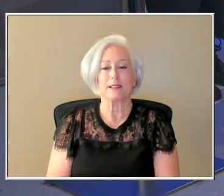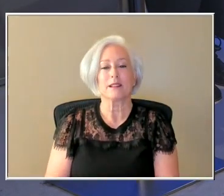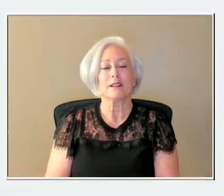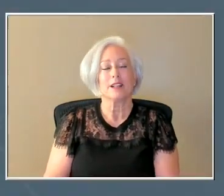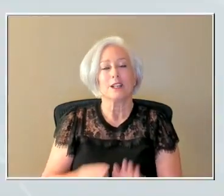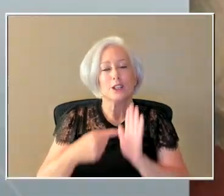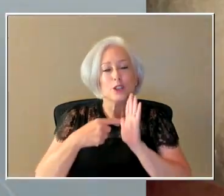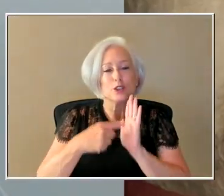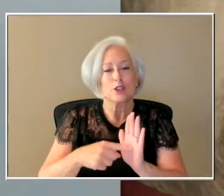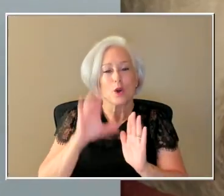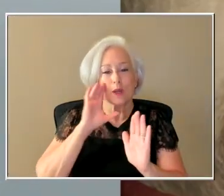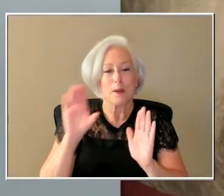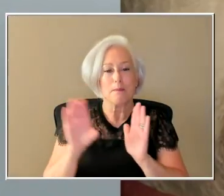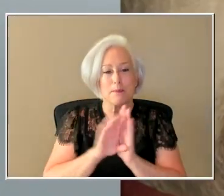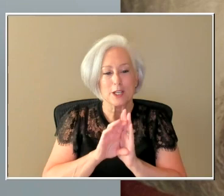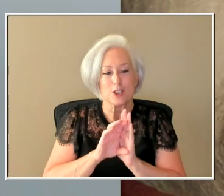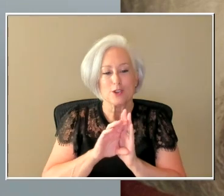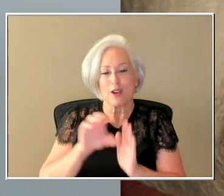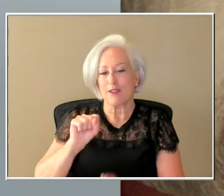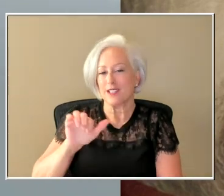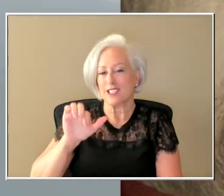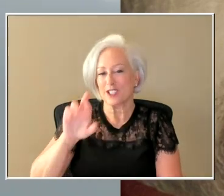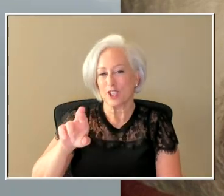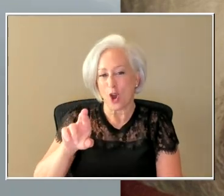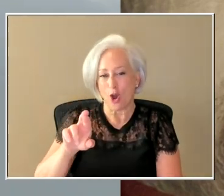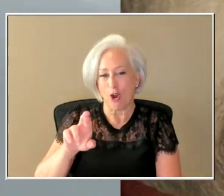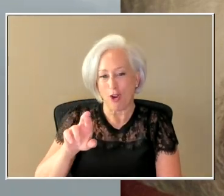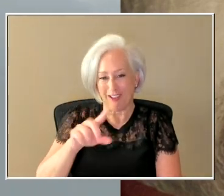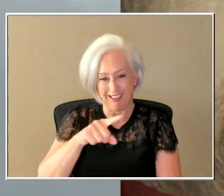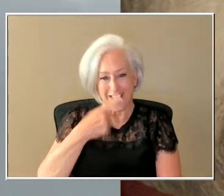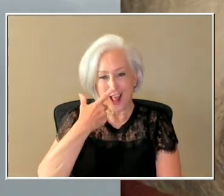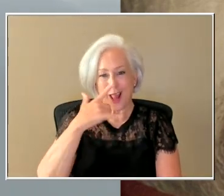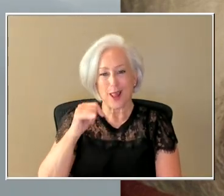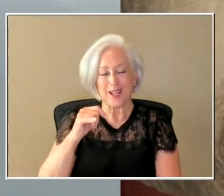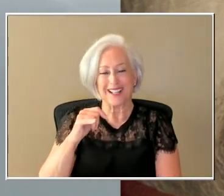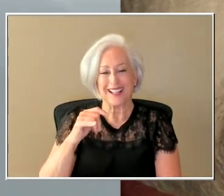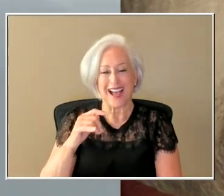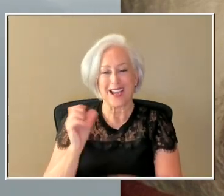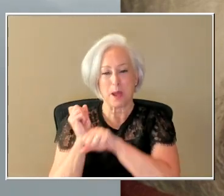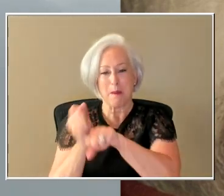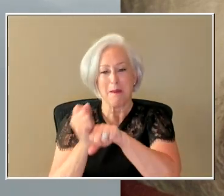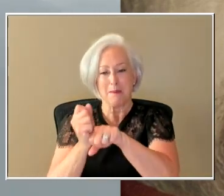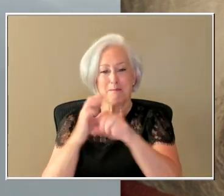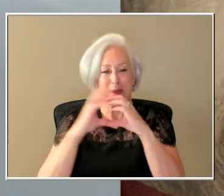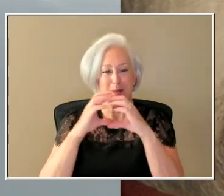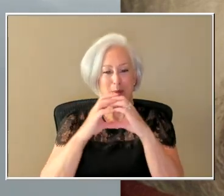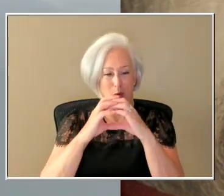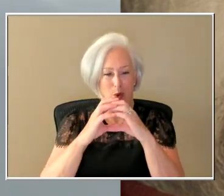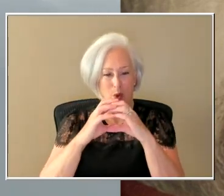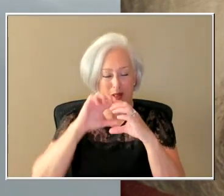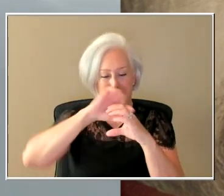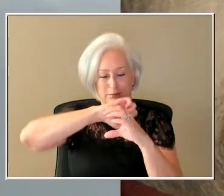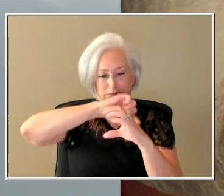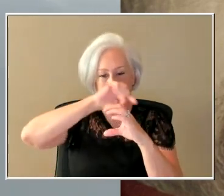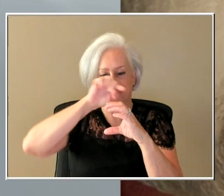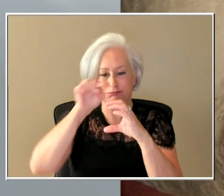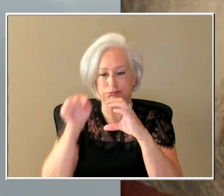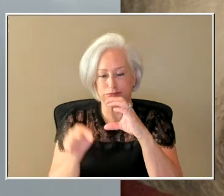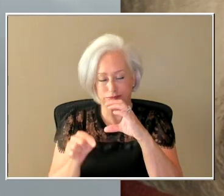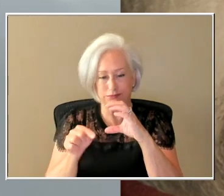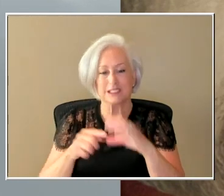we'll show you these staples, the baseball, I call it the baseball staples there. But how long did you have to keep your